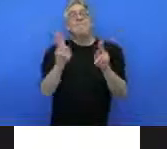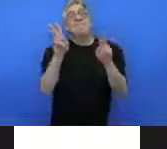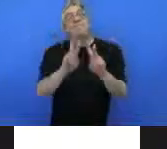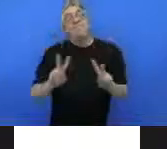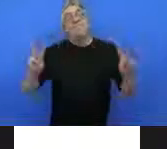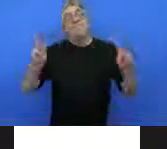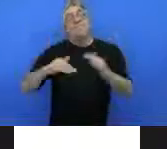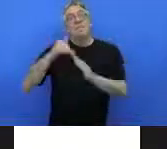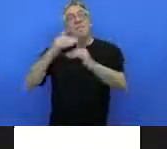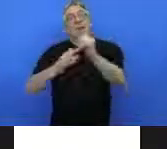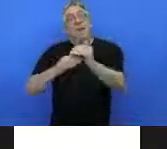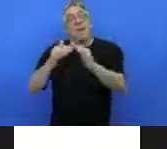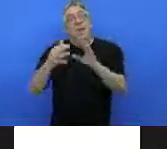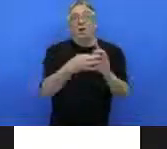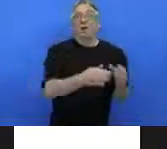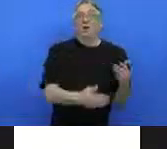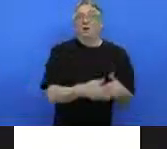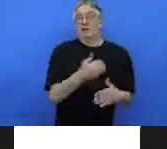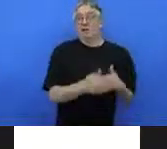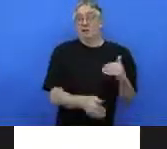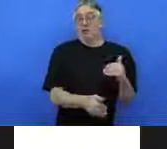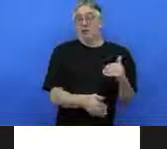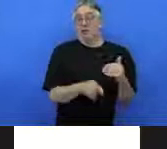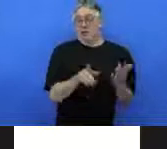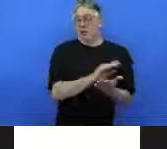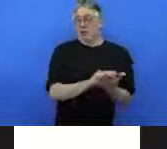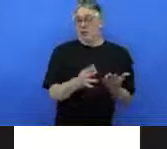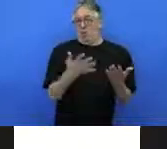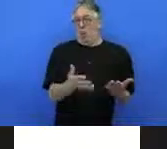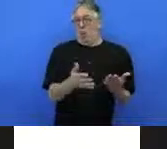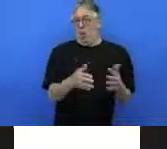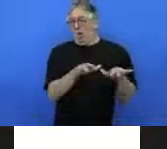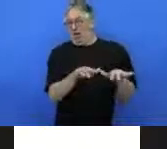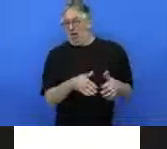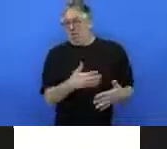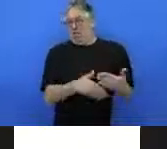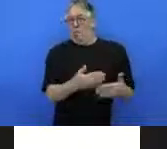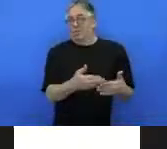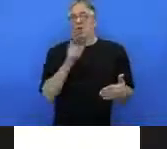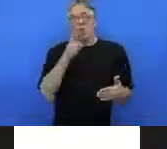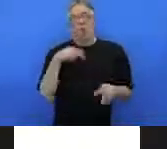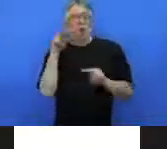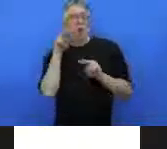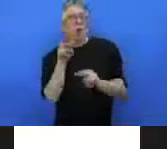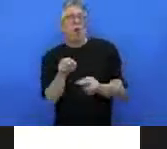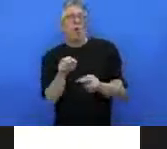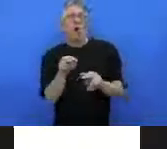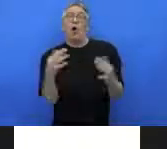report is still sort of in the planning process, but will have a focus on transitional justice in